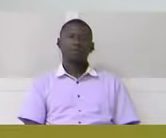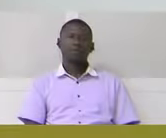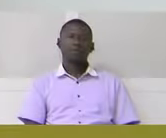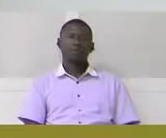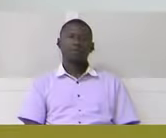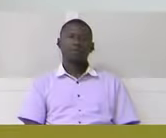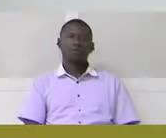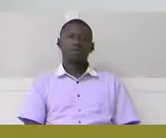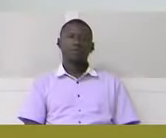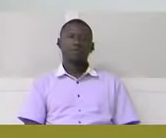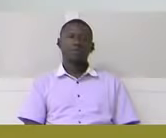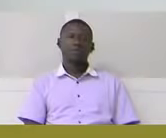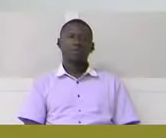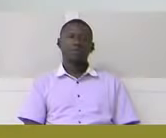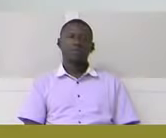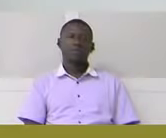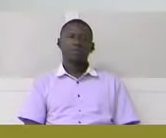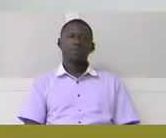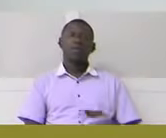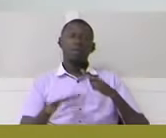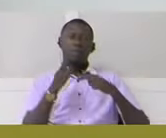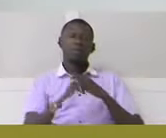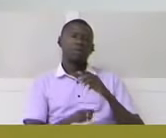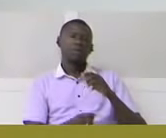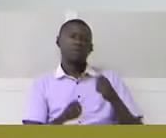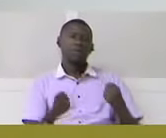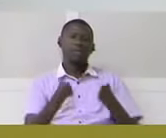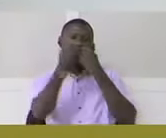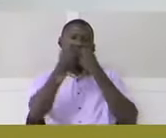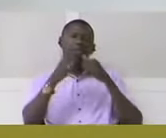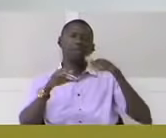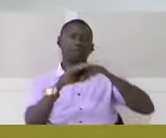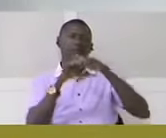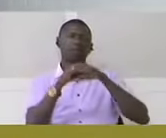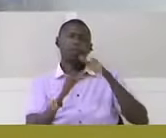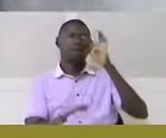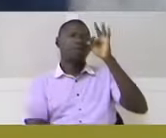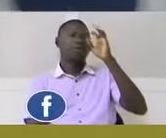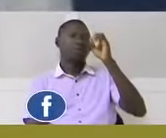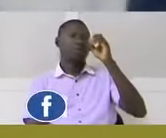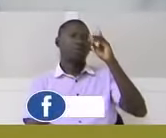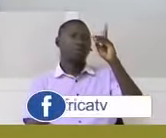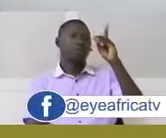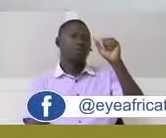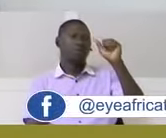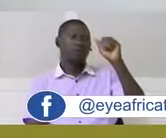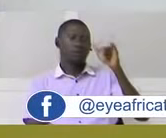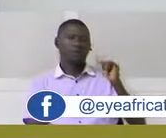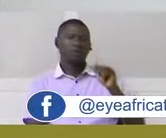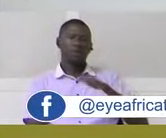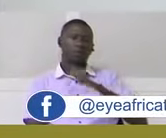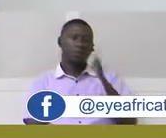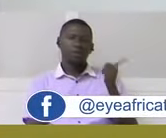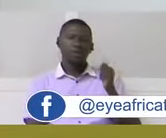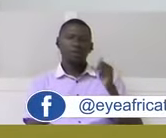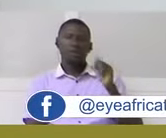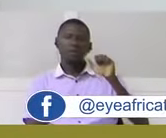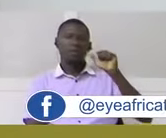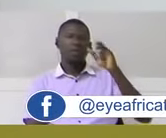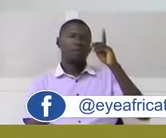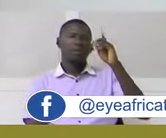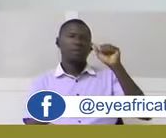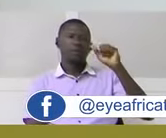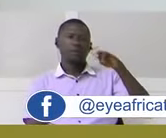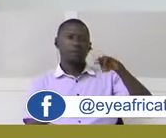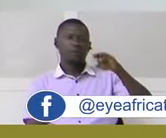the accident that includes Fode and Arama Jang, it was very obvious, it was in my presence. An accident on Menketa, Fode and